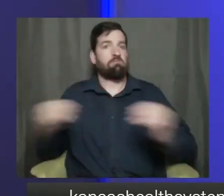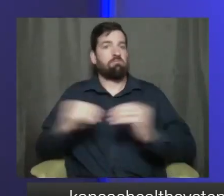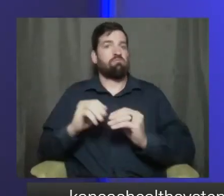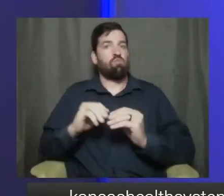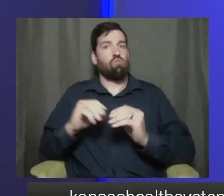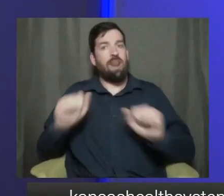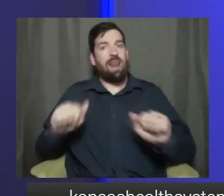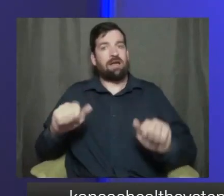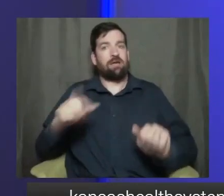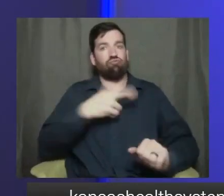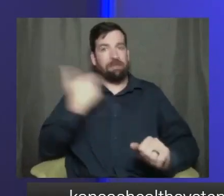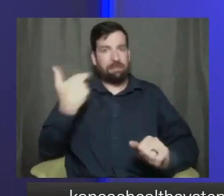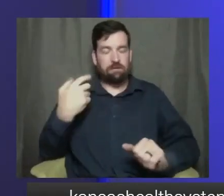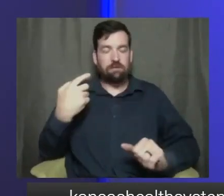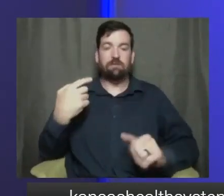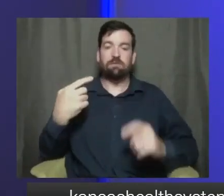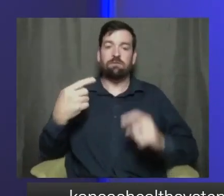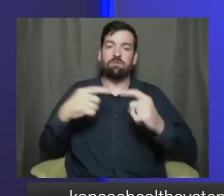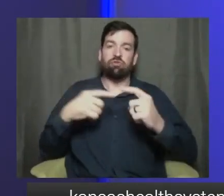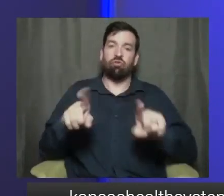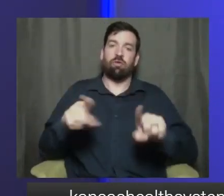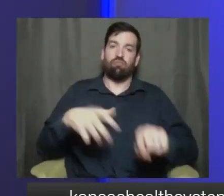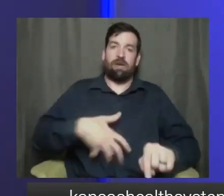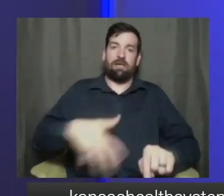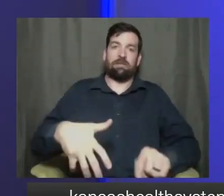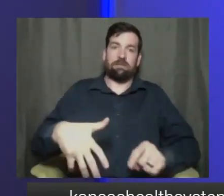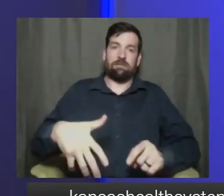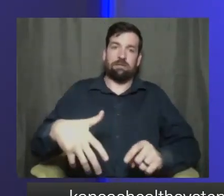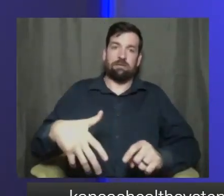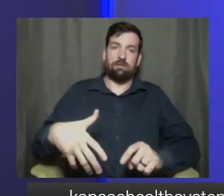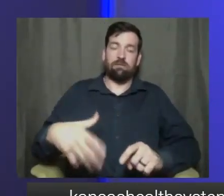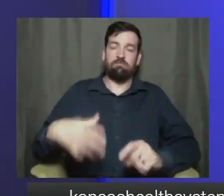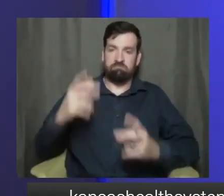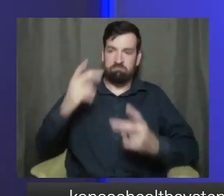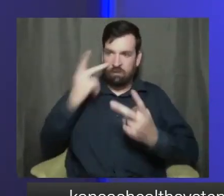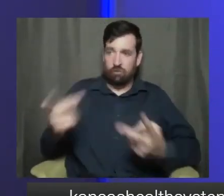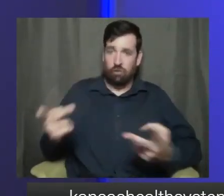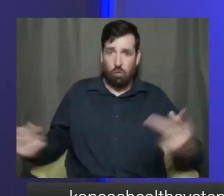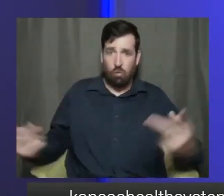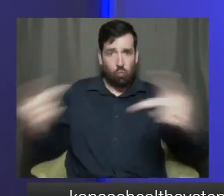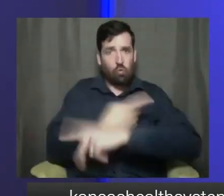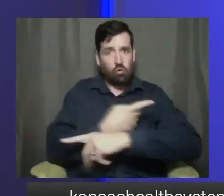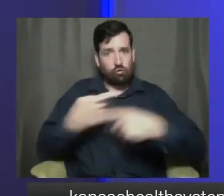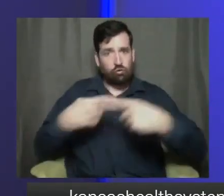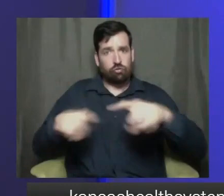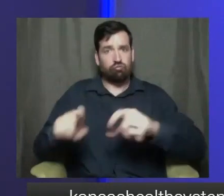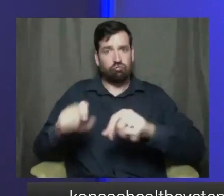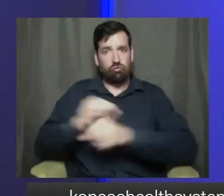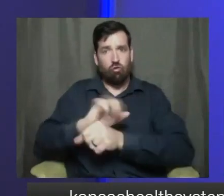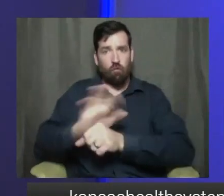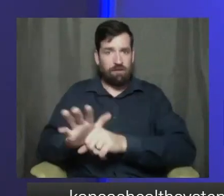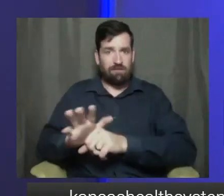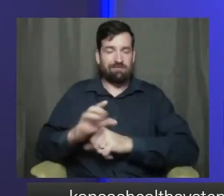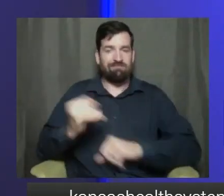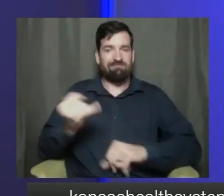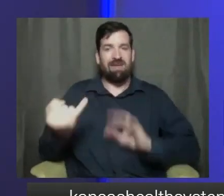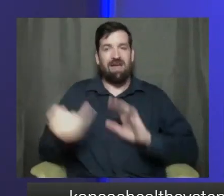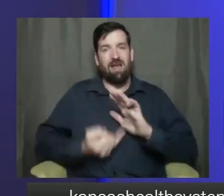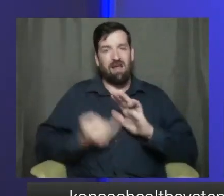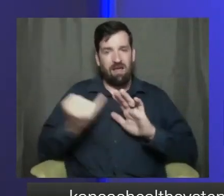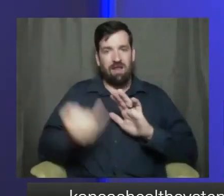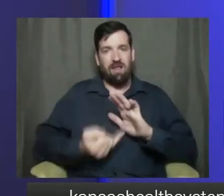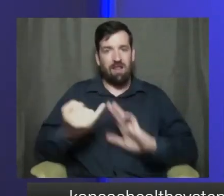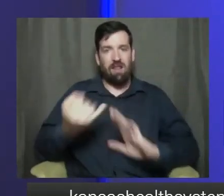mental health during the time of pregnancy. And so we saw that exacerbated during COVID in the isolation of being alone at home and trying